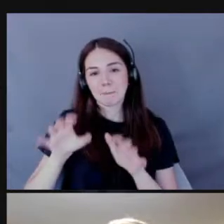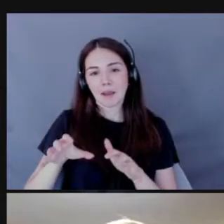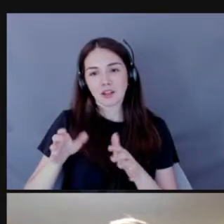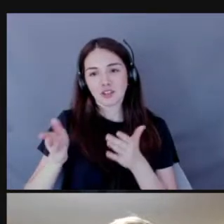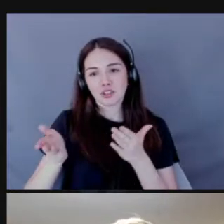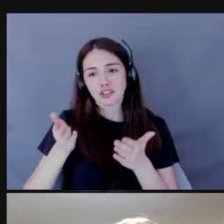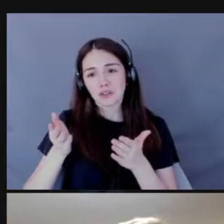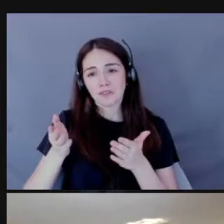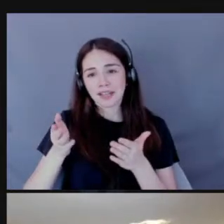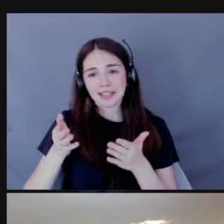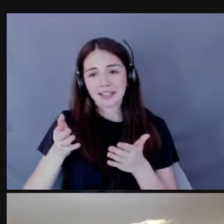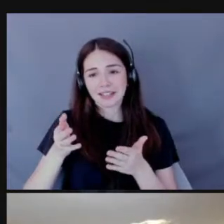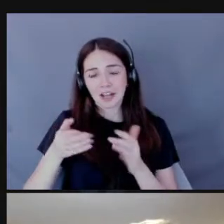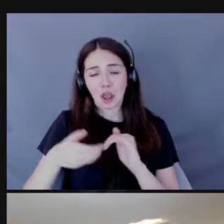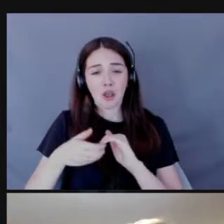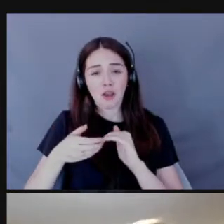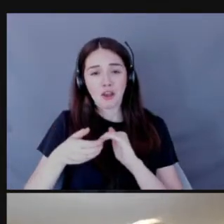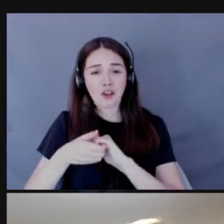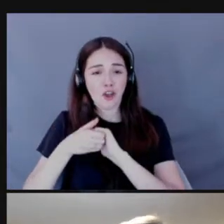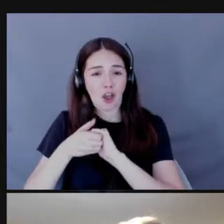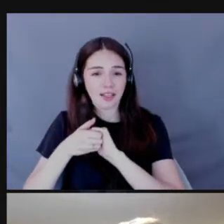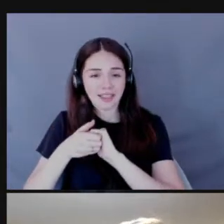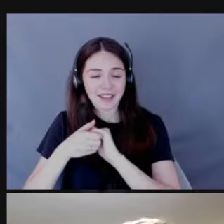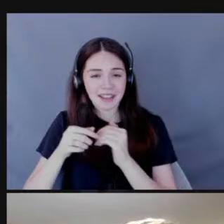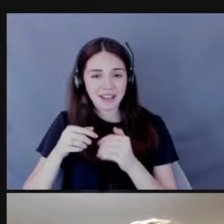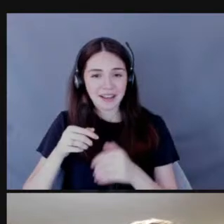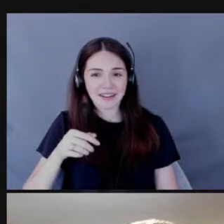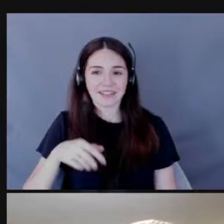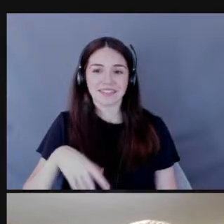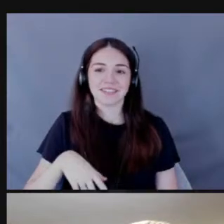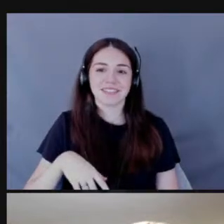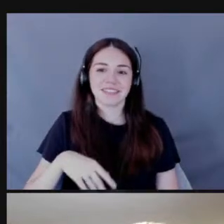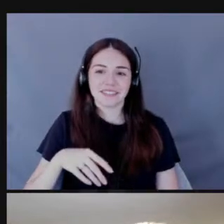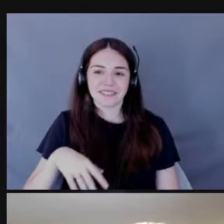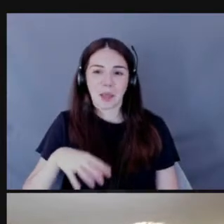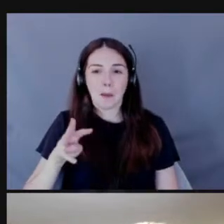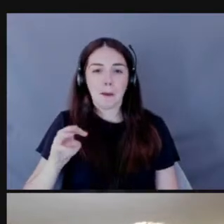whatever, colleague, Mondy the sea monster.